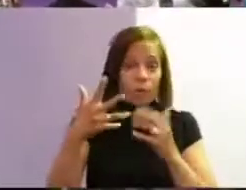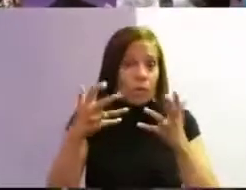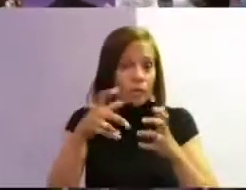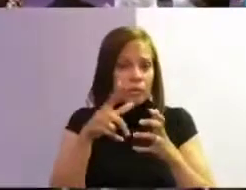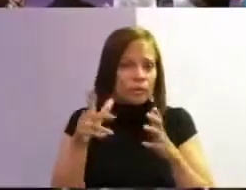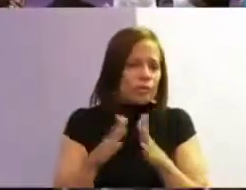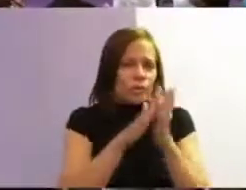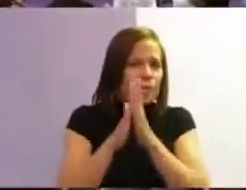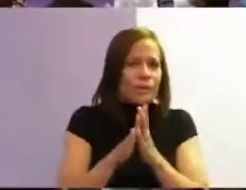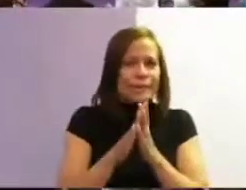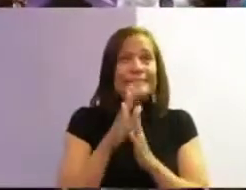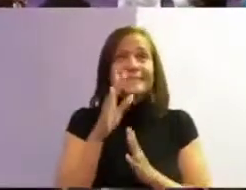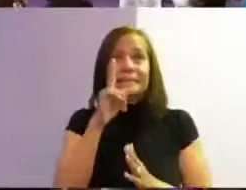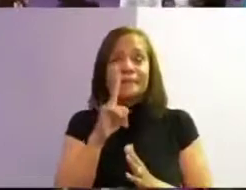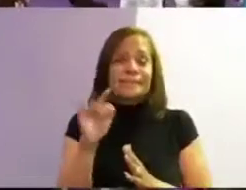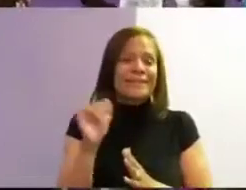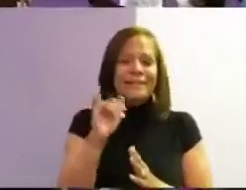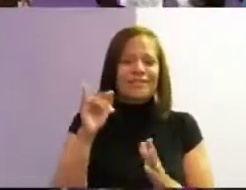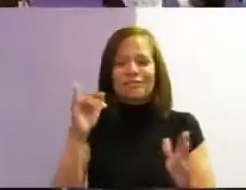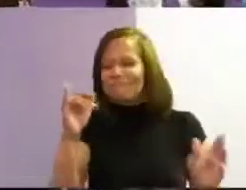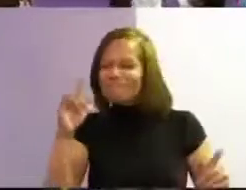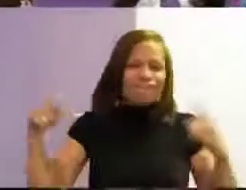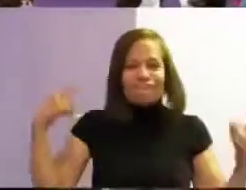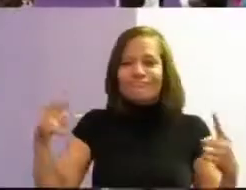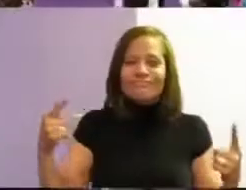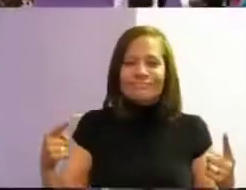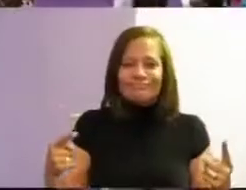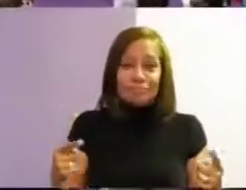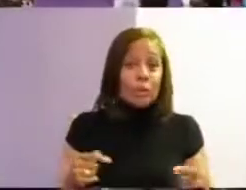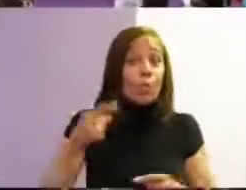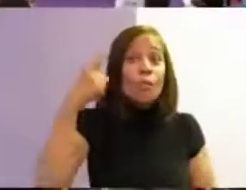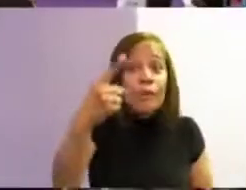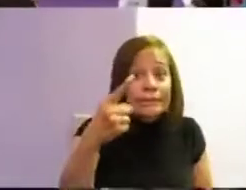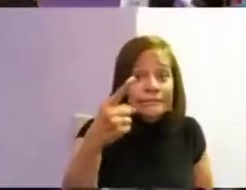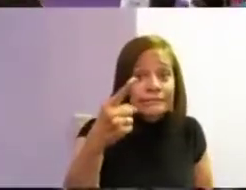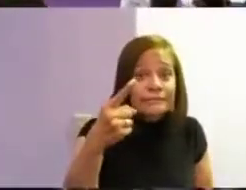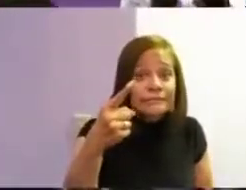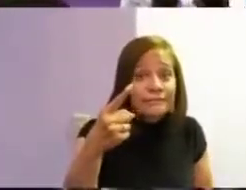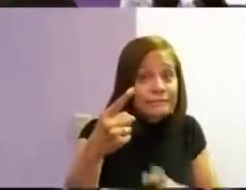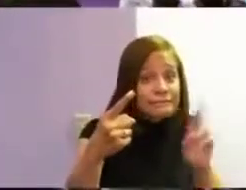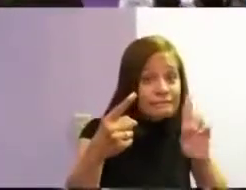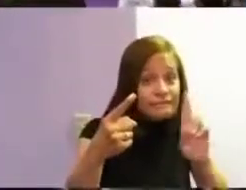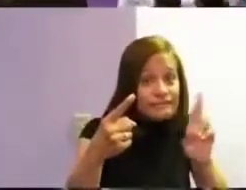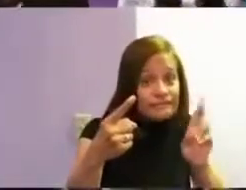like you've gone crazy. Because you are about to live. One,